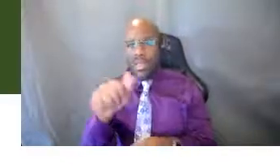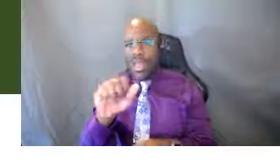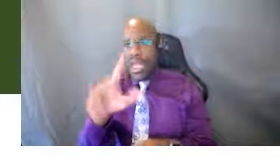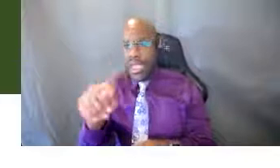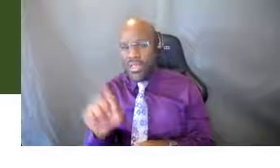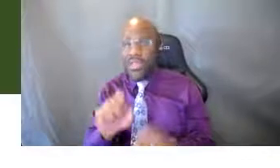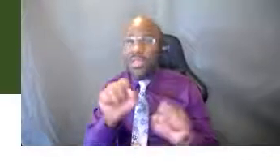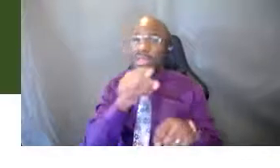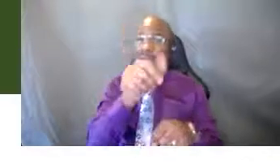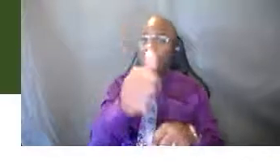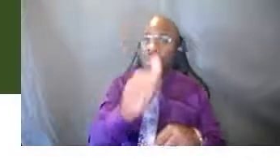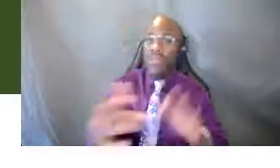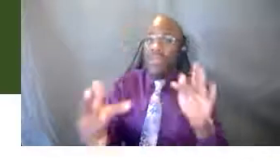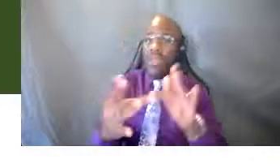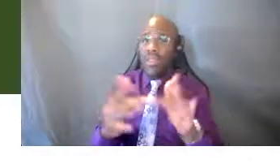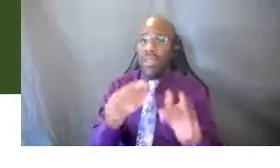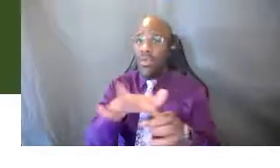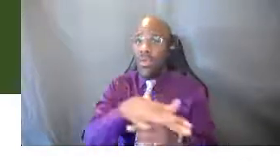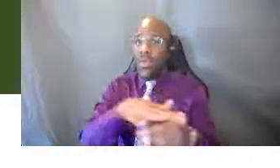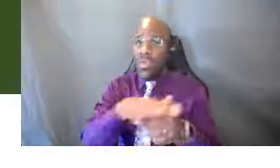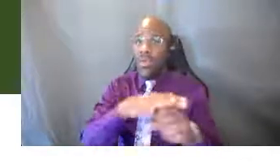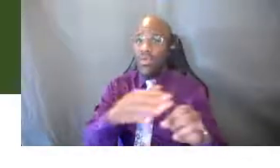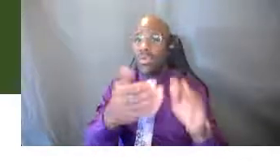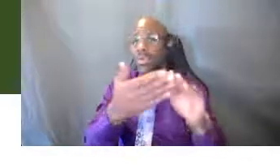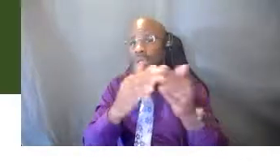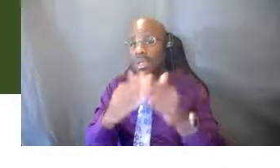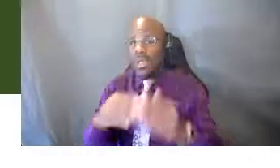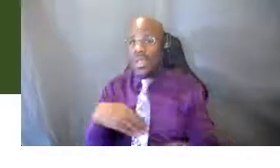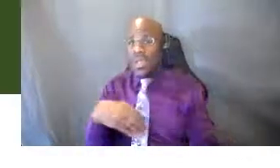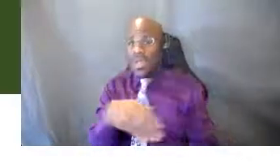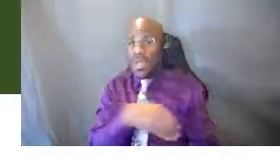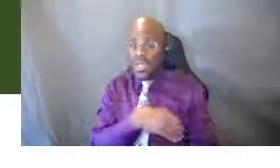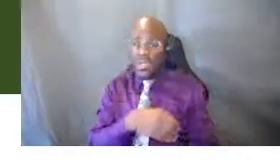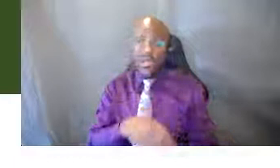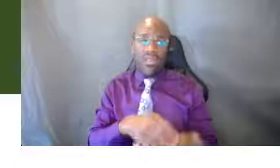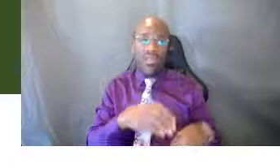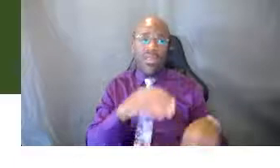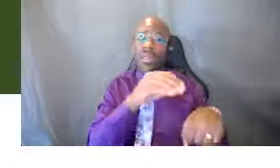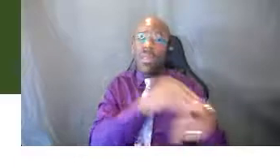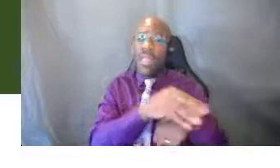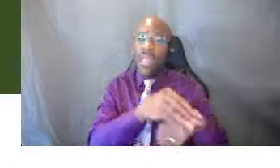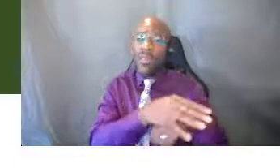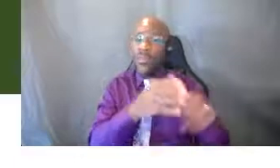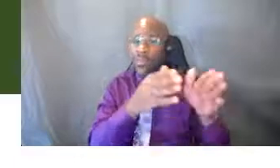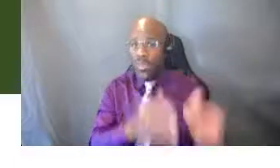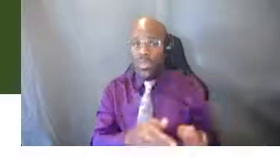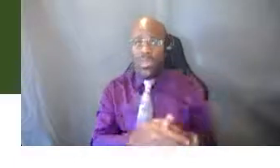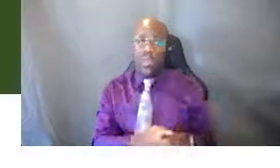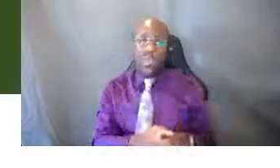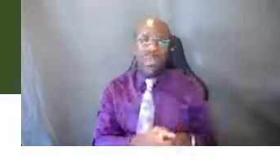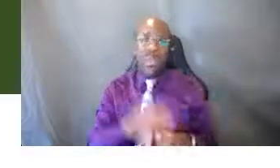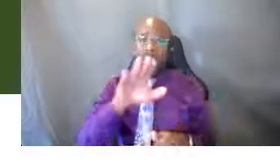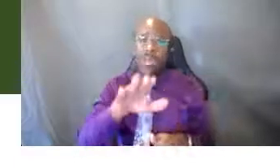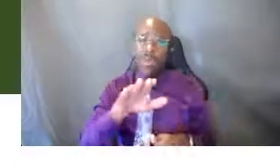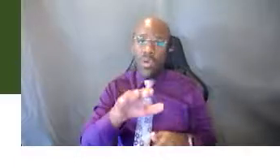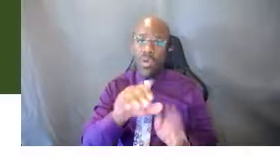council member, your mayor, your member of Congress, your state legislator.